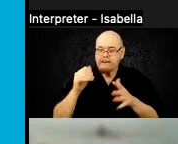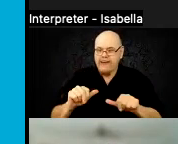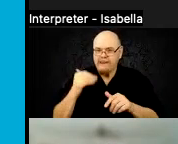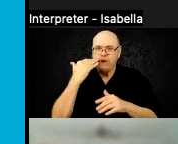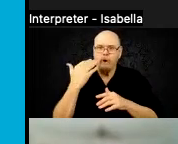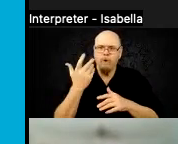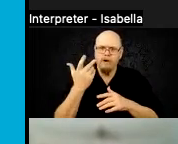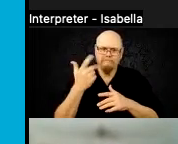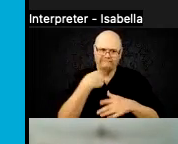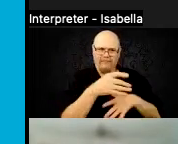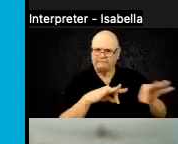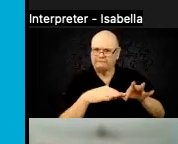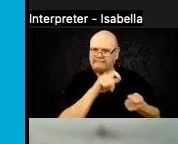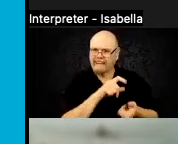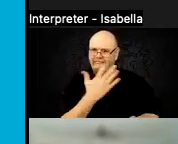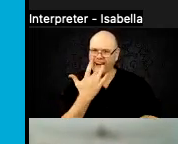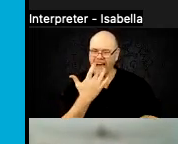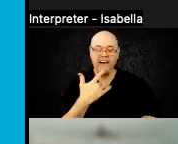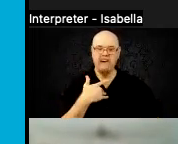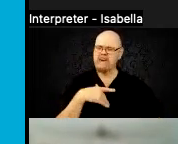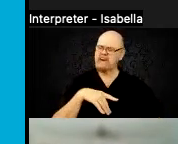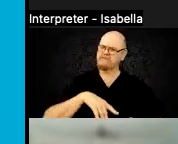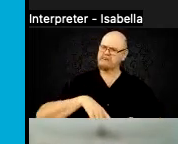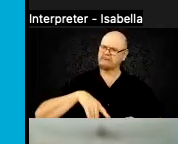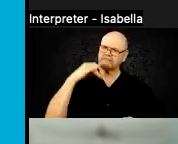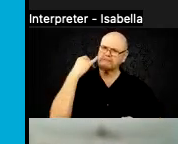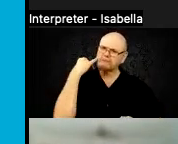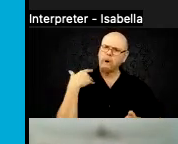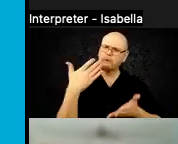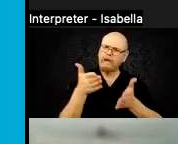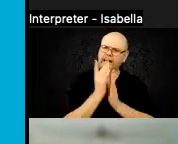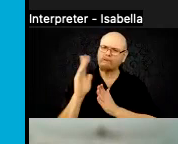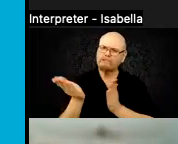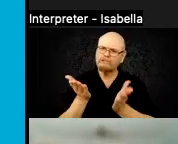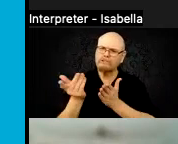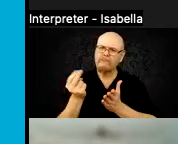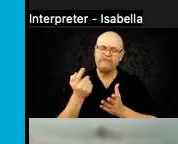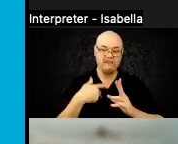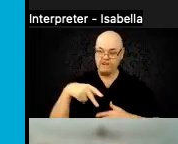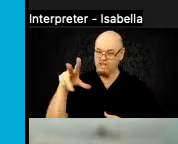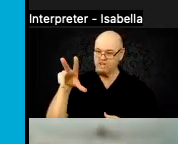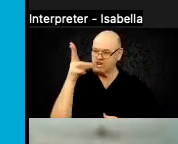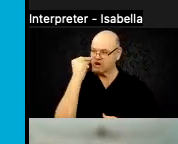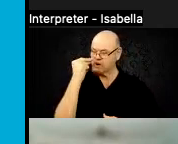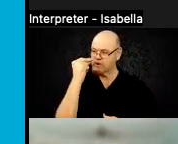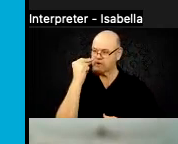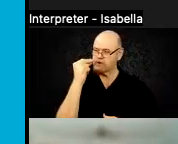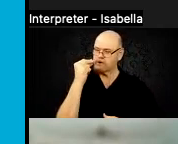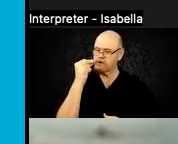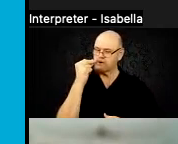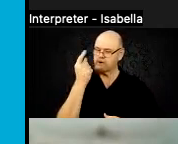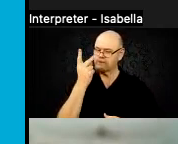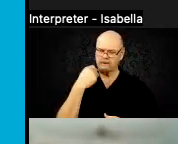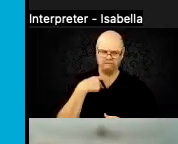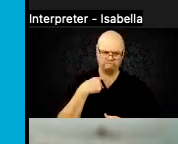no, one tip is just ask them why, right? And especially if you think you're going to reach out to us, right? You know,